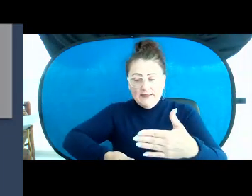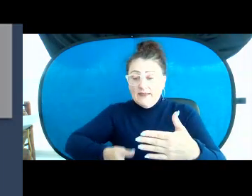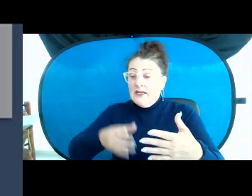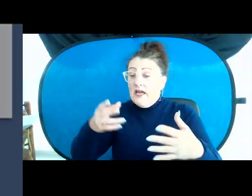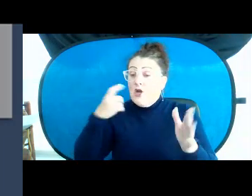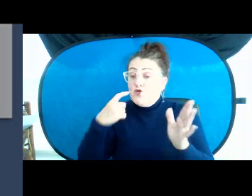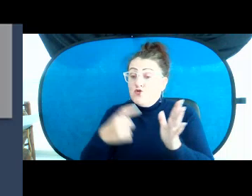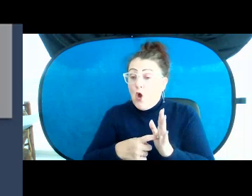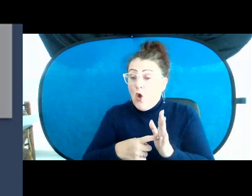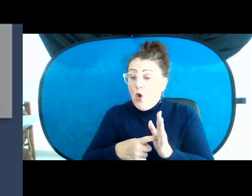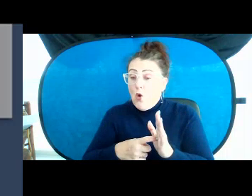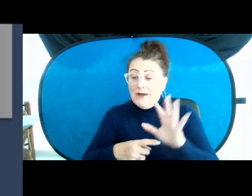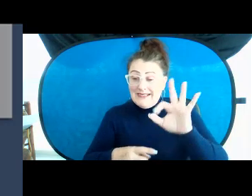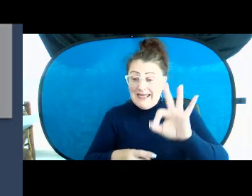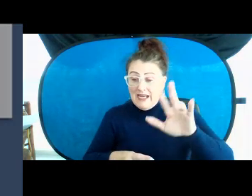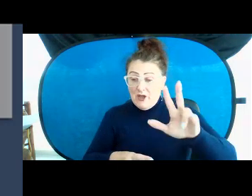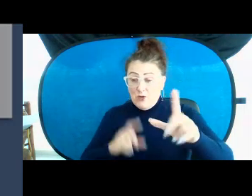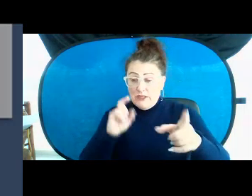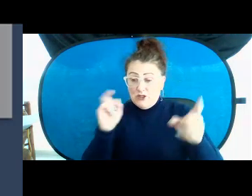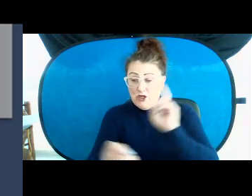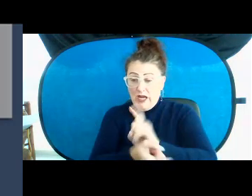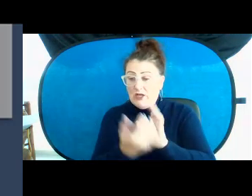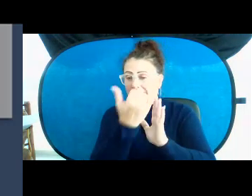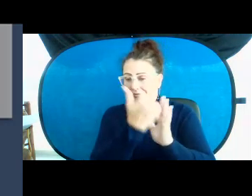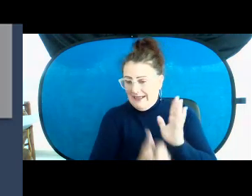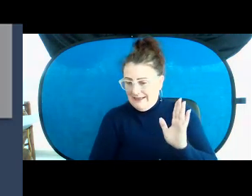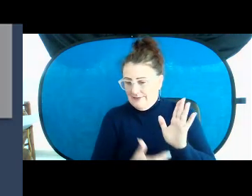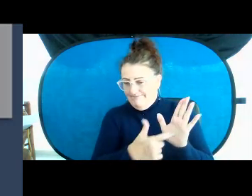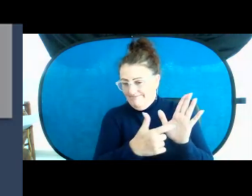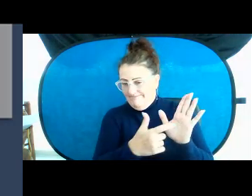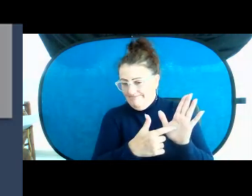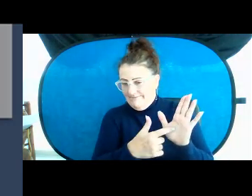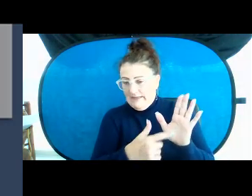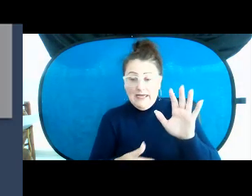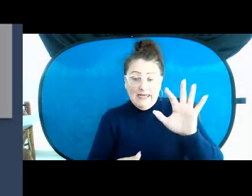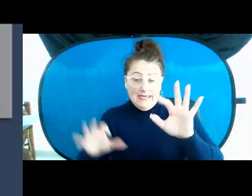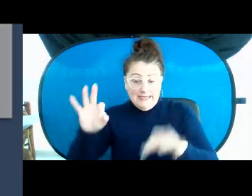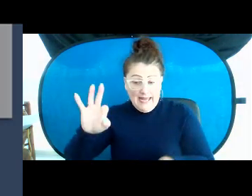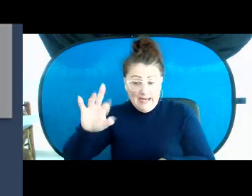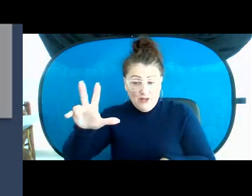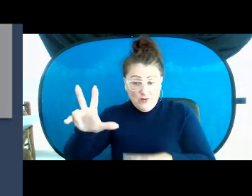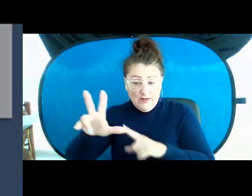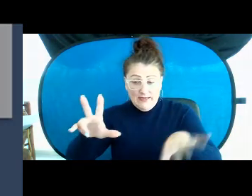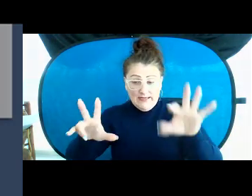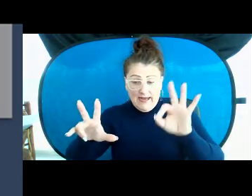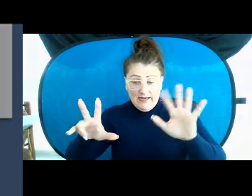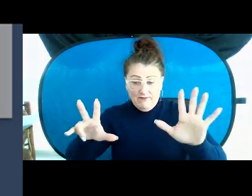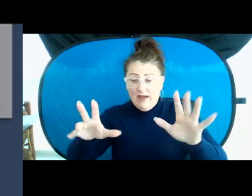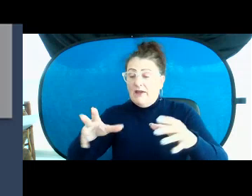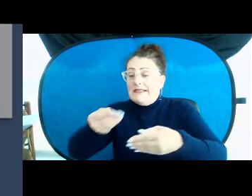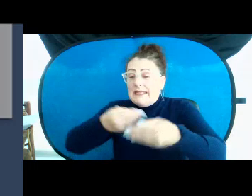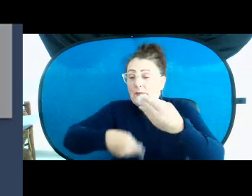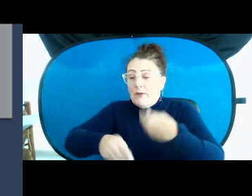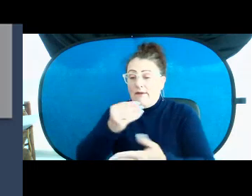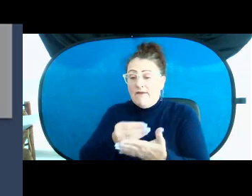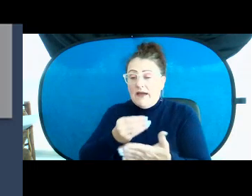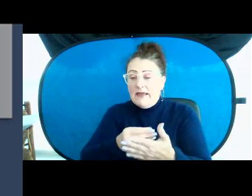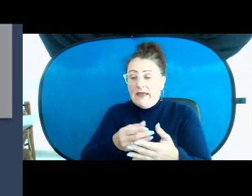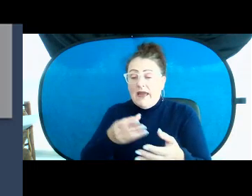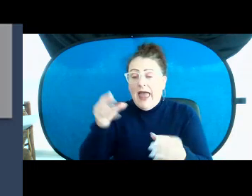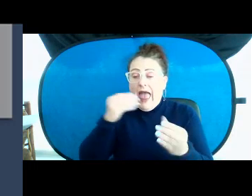tab 93 as identified on the change list. Tabs 93 through 95 are all supplemental fund allocation requests